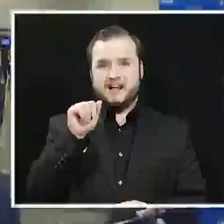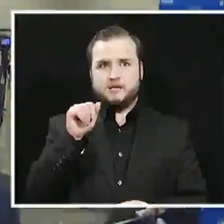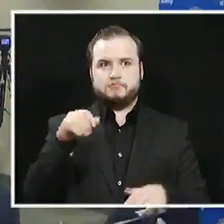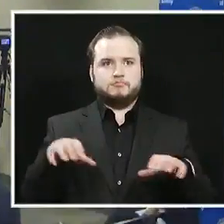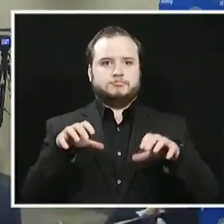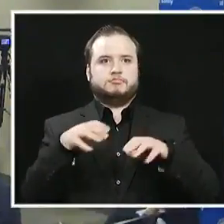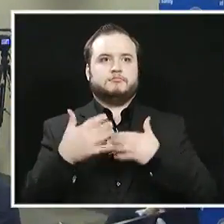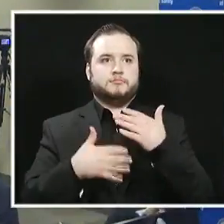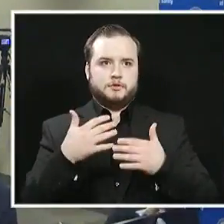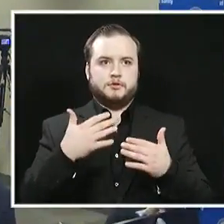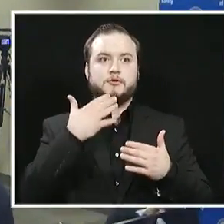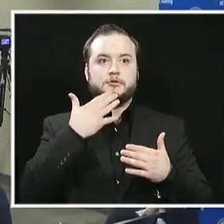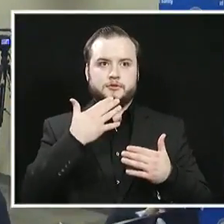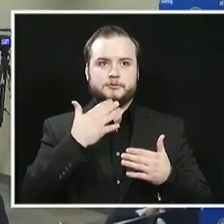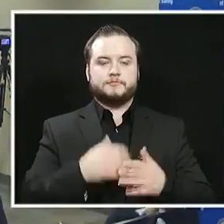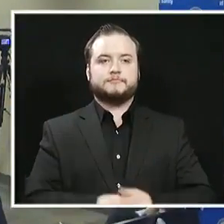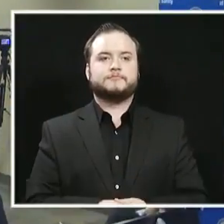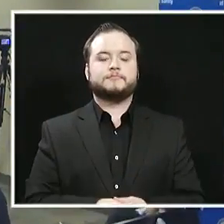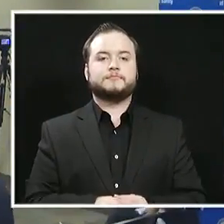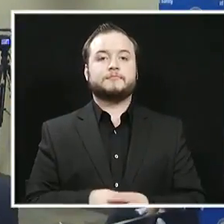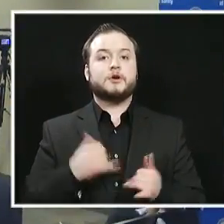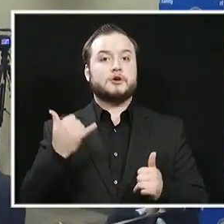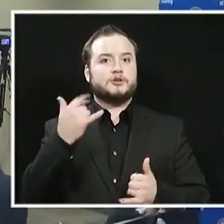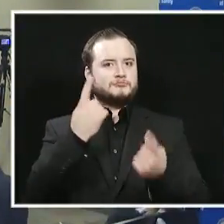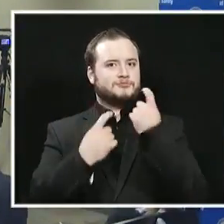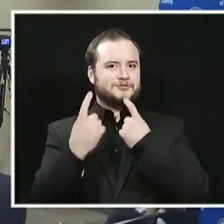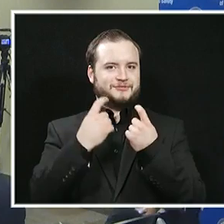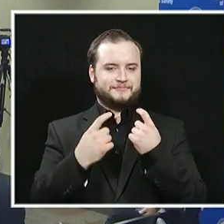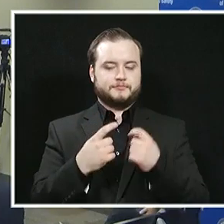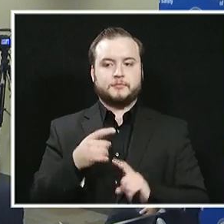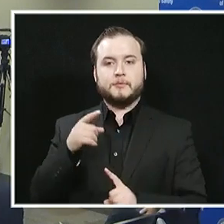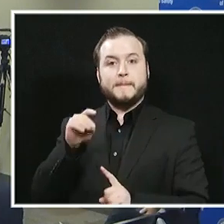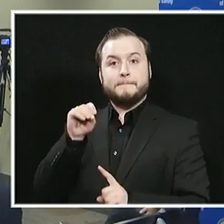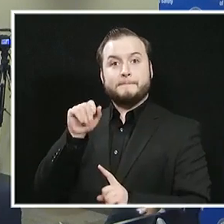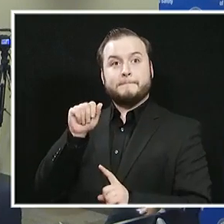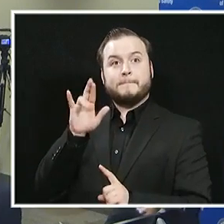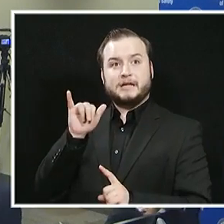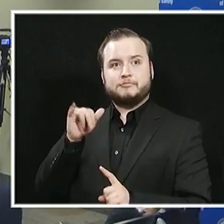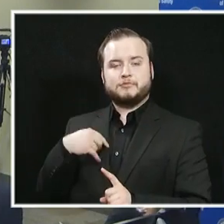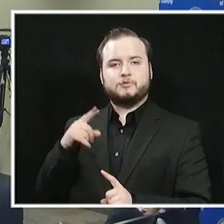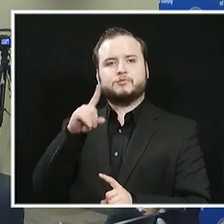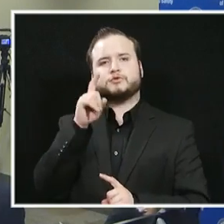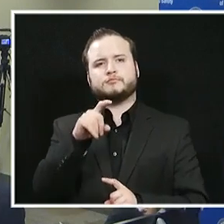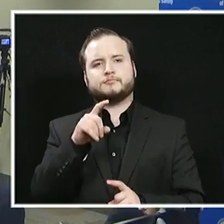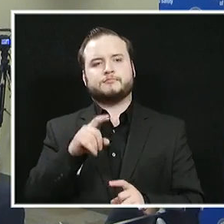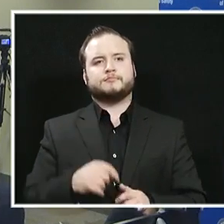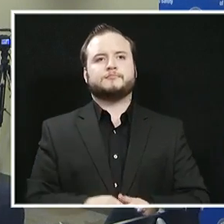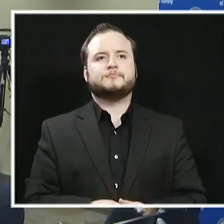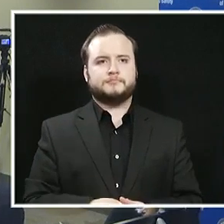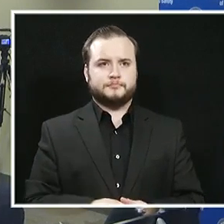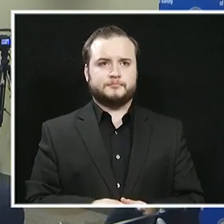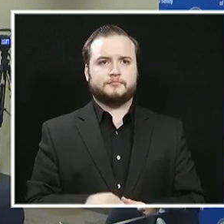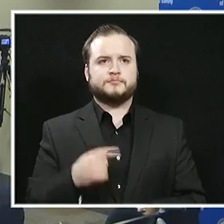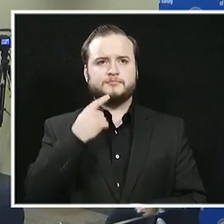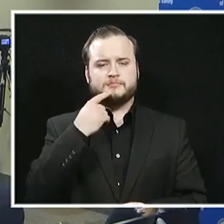So far, the reaction from Senate Republicans is disappointed, and specifically, a number of Minnesotans had said, you gave us a date, you gave us